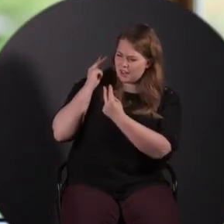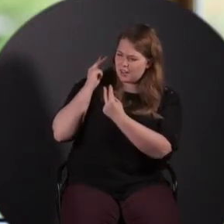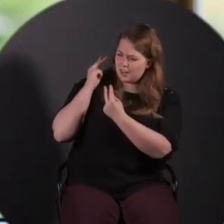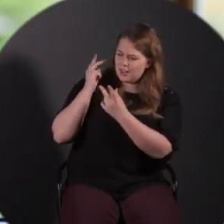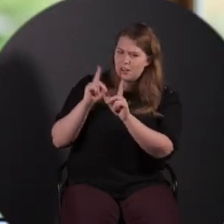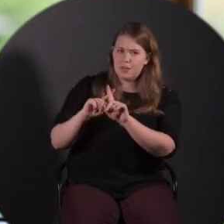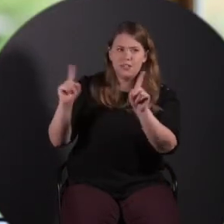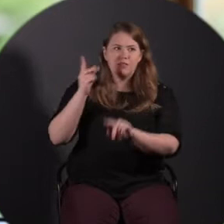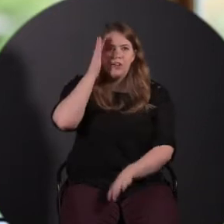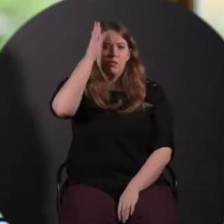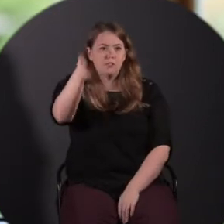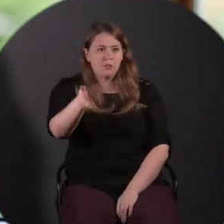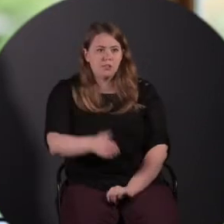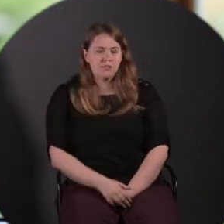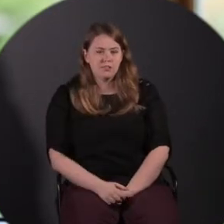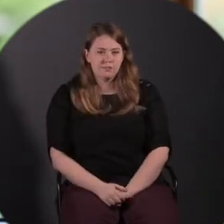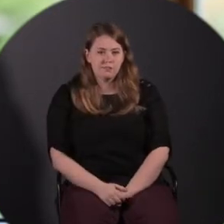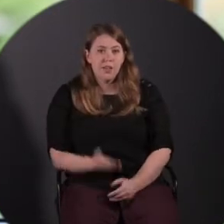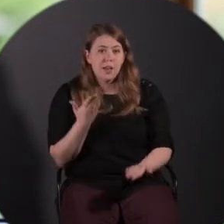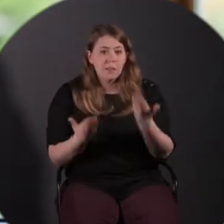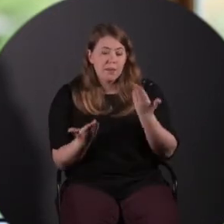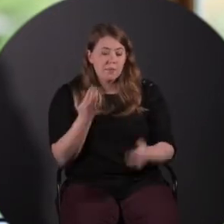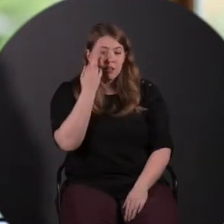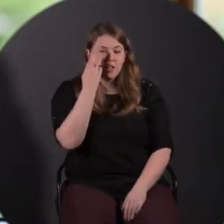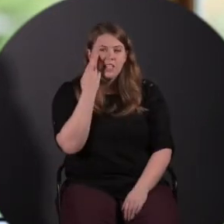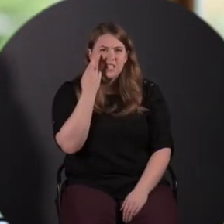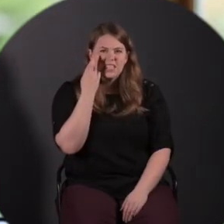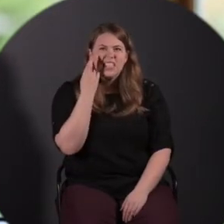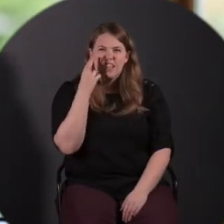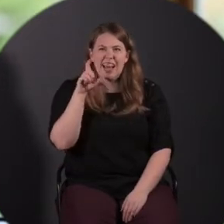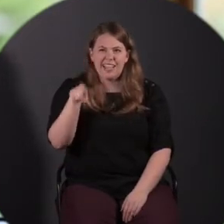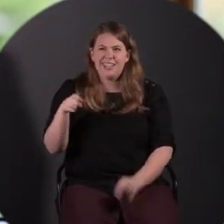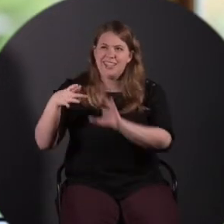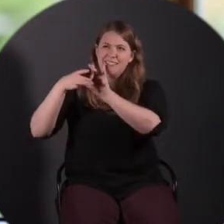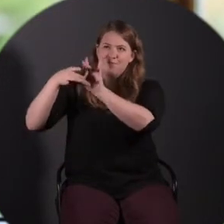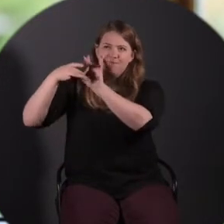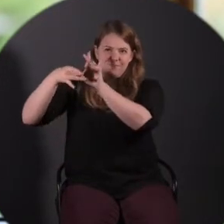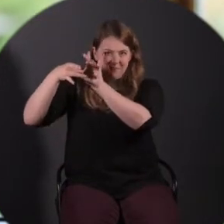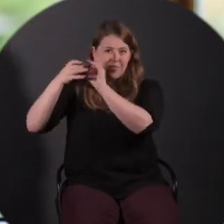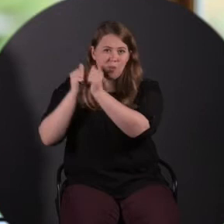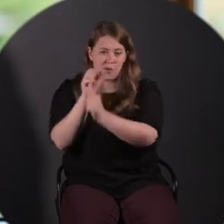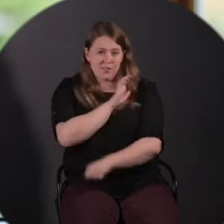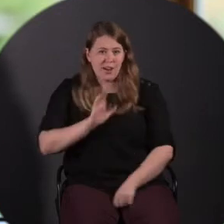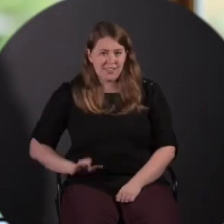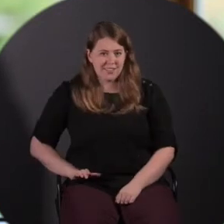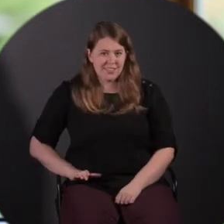Maybe it's a recognition that you need a relationship with Christ and that you've never really fully surrendered